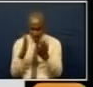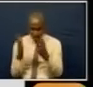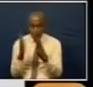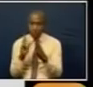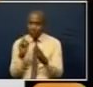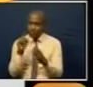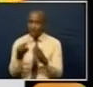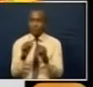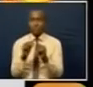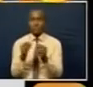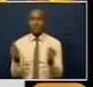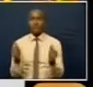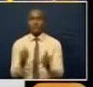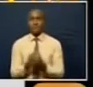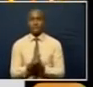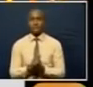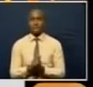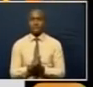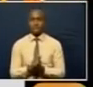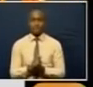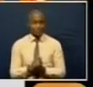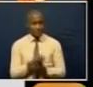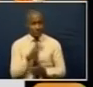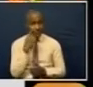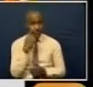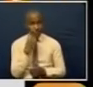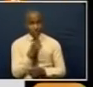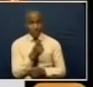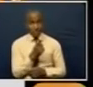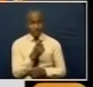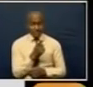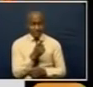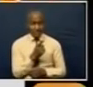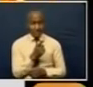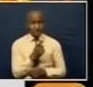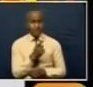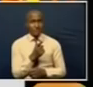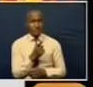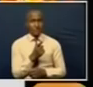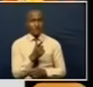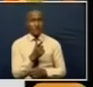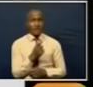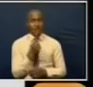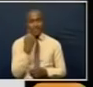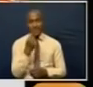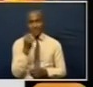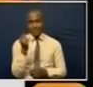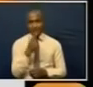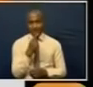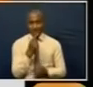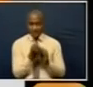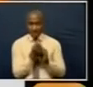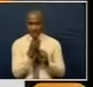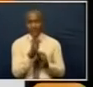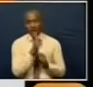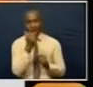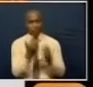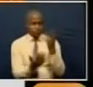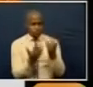deal. Yeah. When you see these kind of pictures, and like you were saying earlier on, or last month in December, there was another fire.